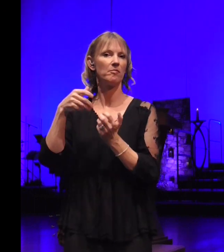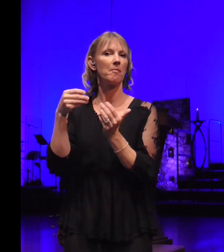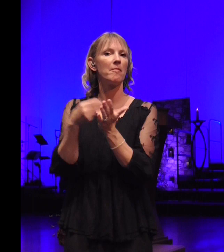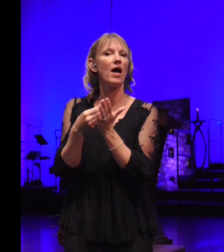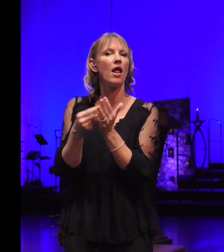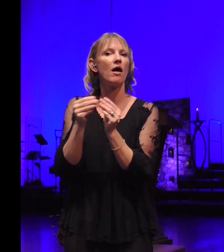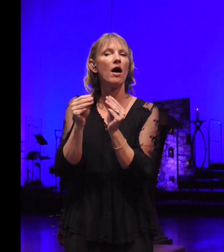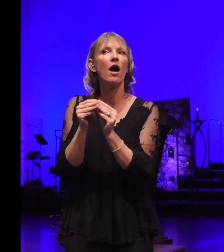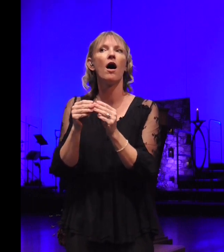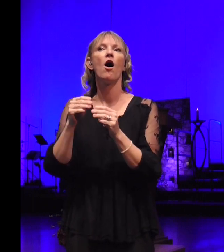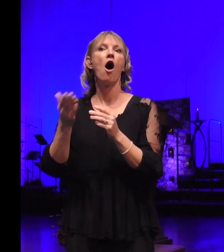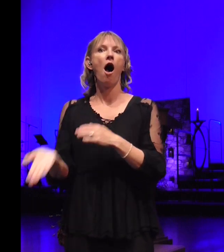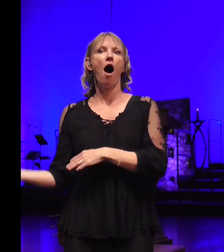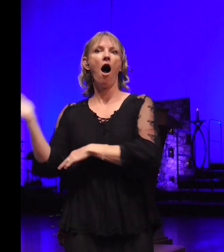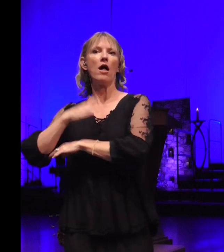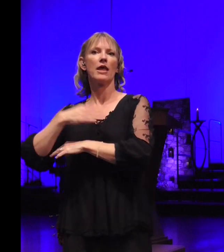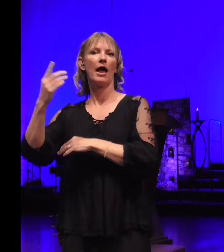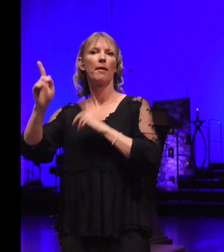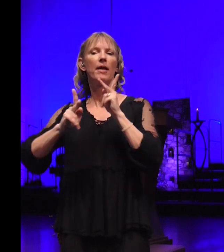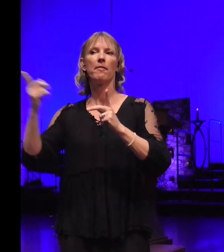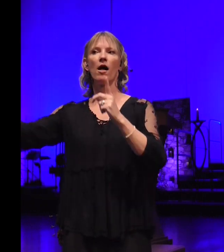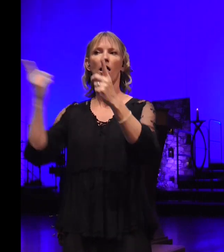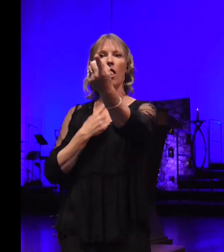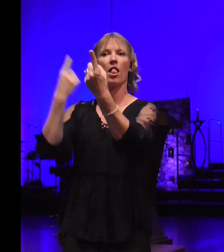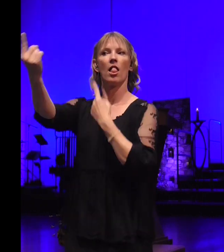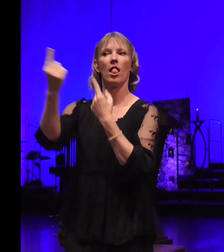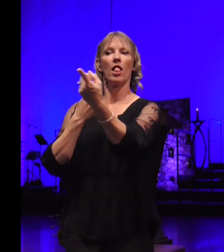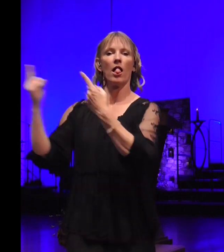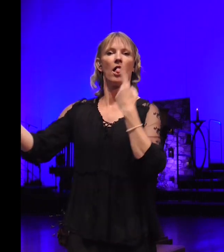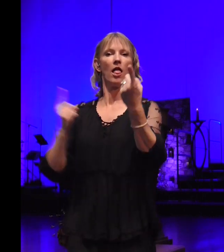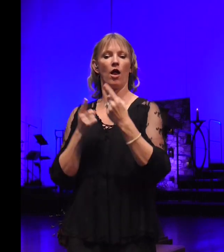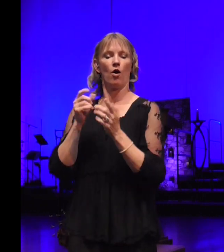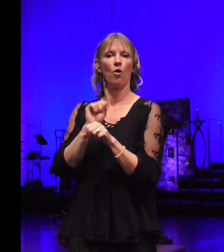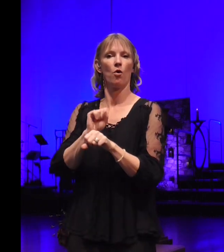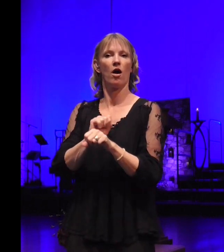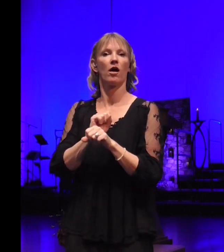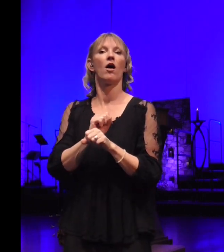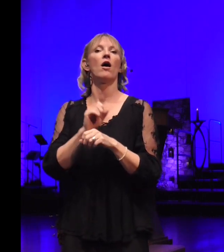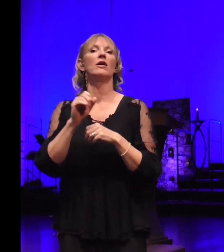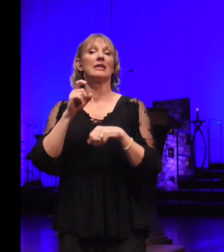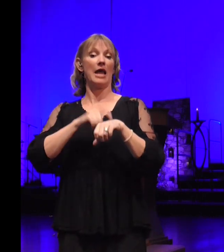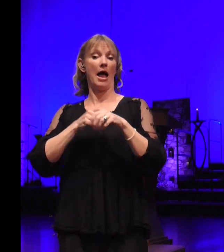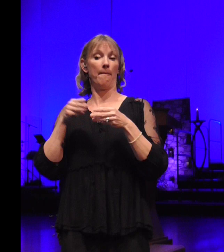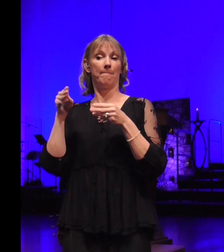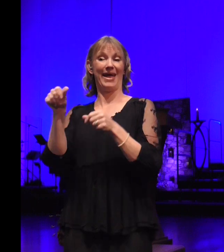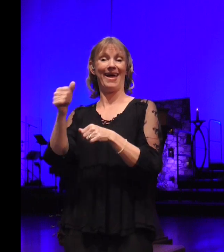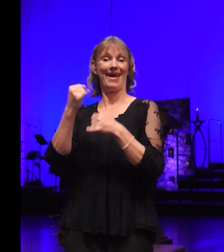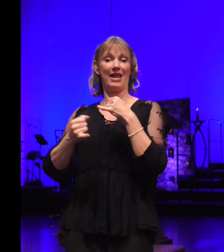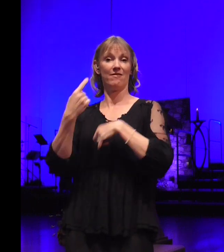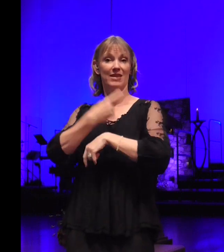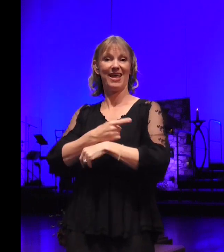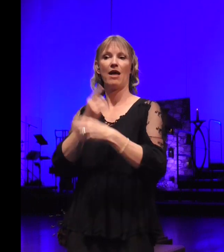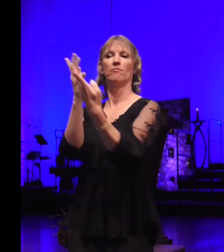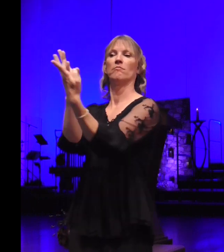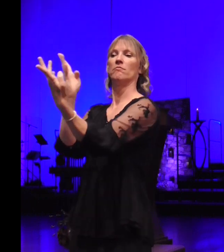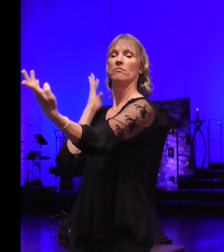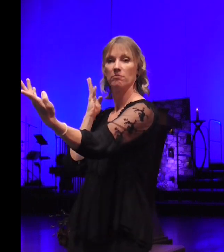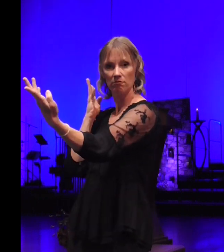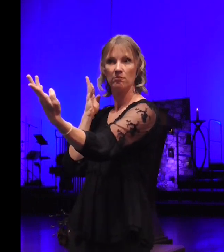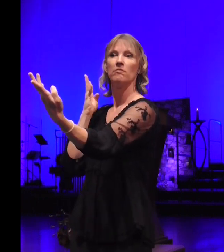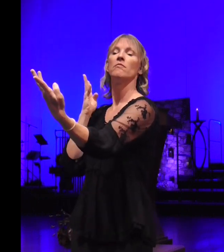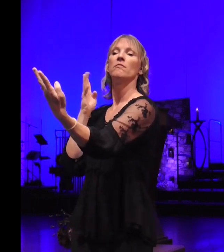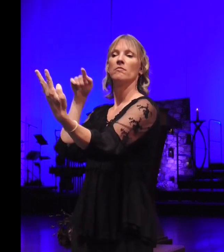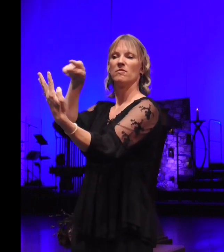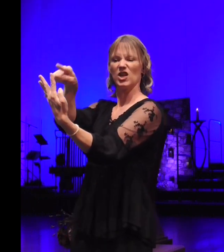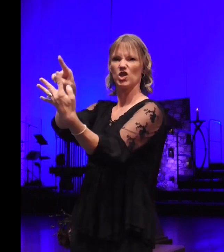that come in all day, all the way up until sundown. And then when it's time to get paid, they all line up, and those that started working first line up last,